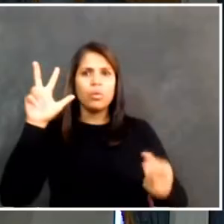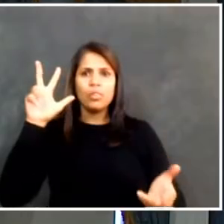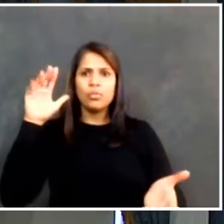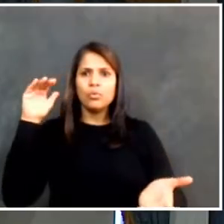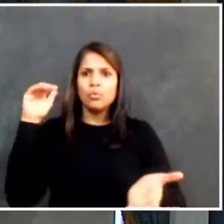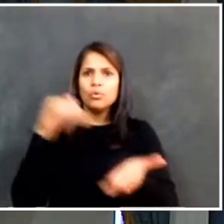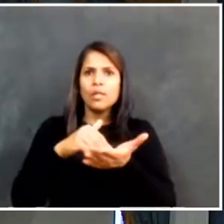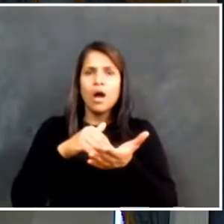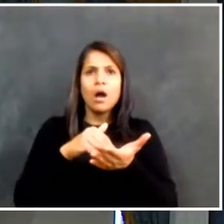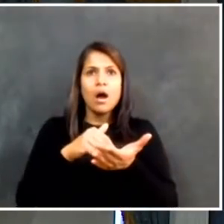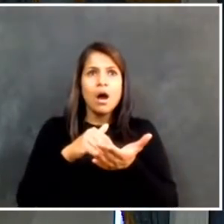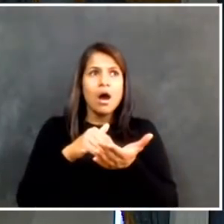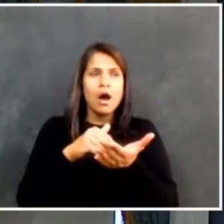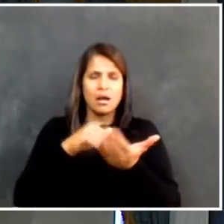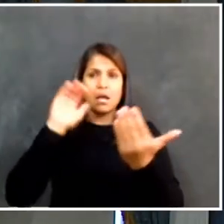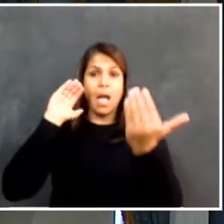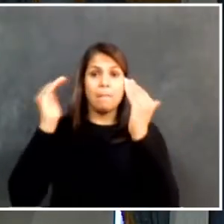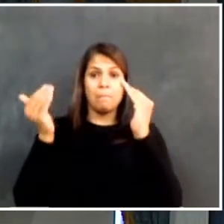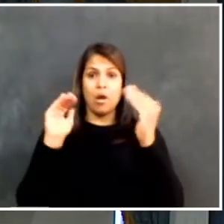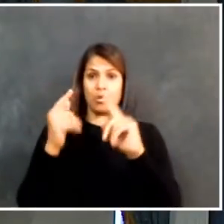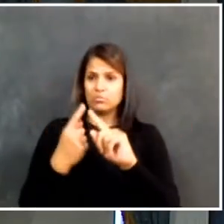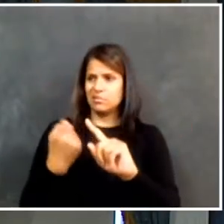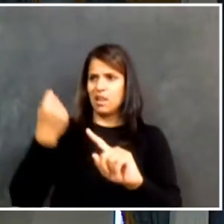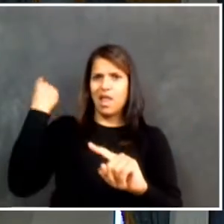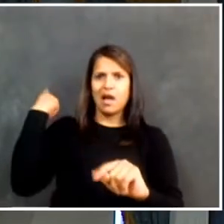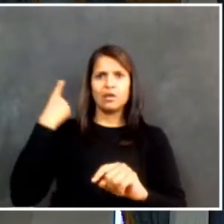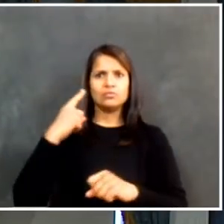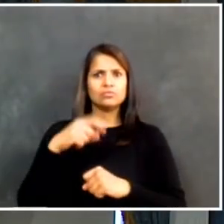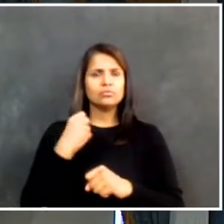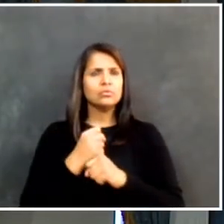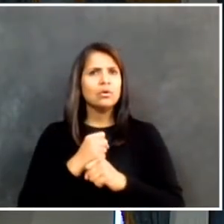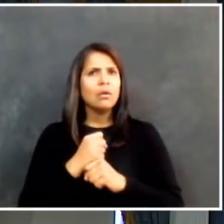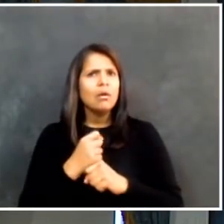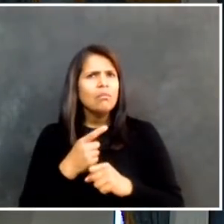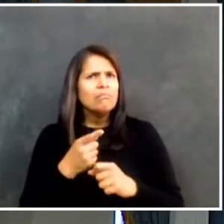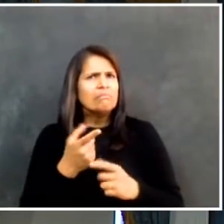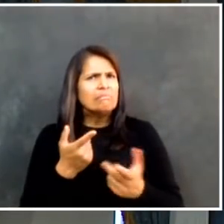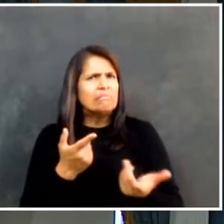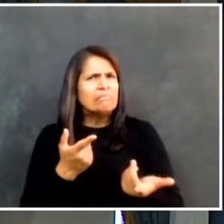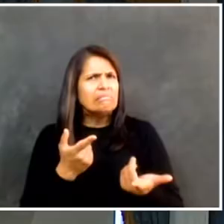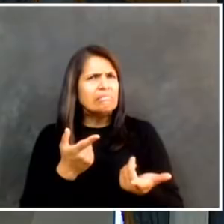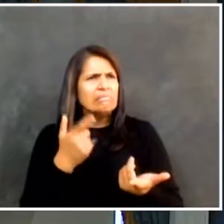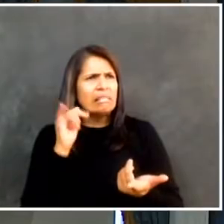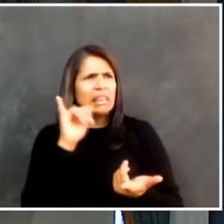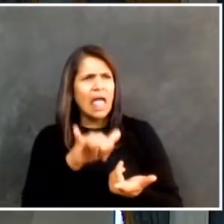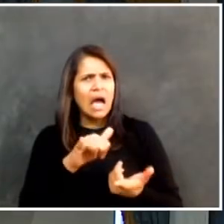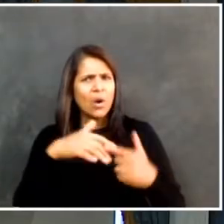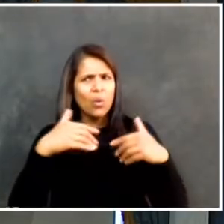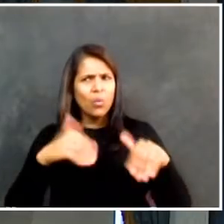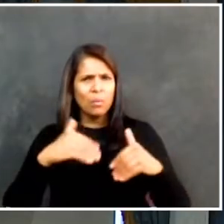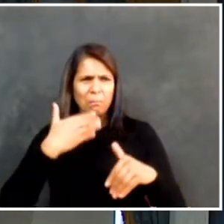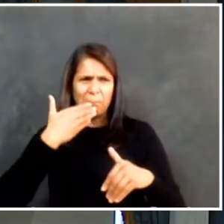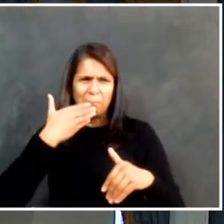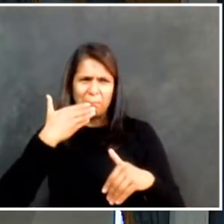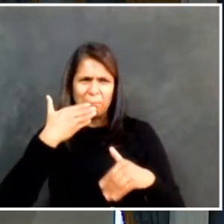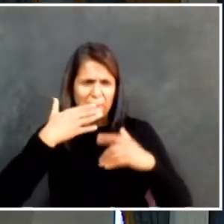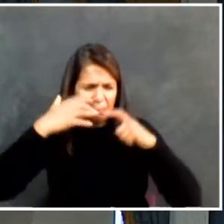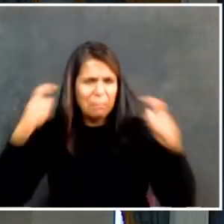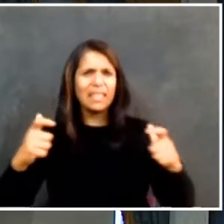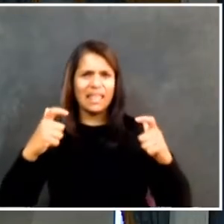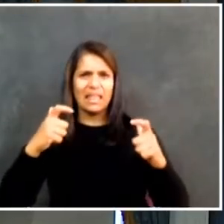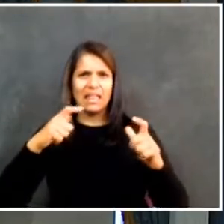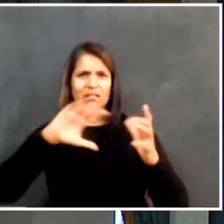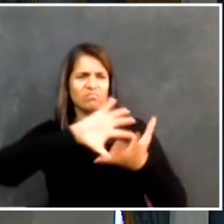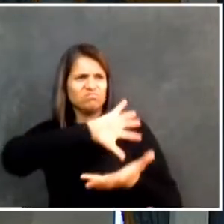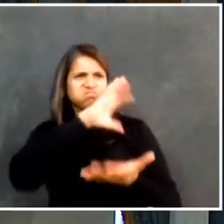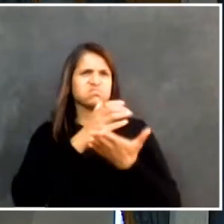small number, was not specifically pointed out in yesterday's announcement? And do you think it's likely that the number of deaths